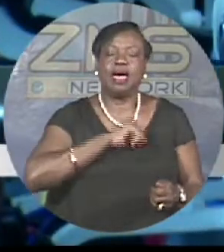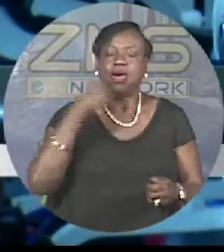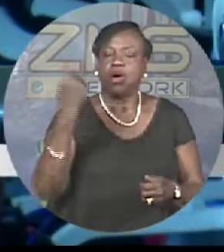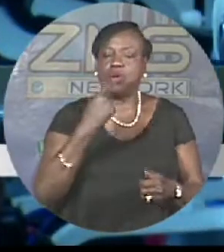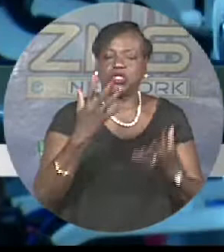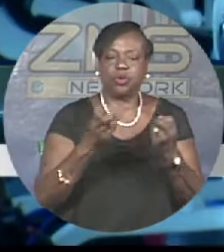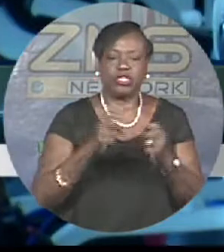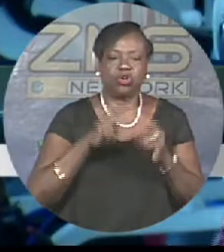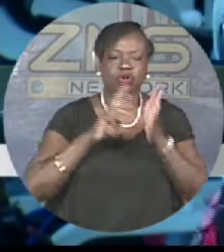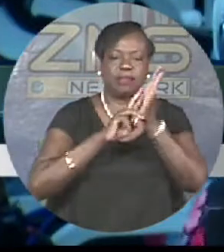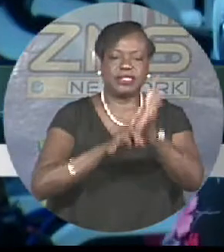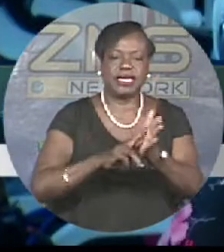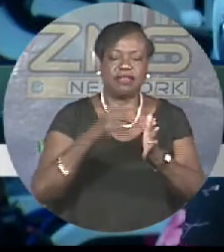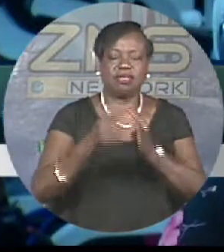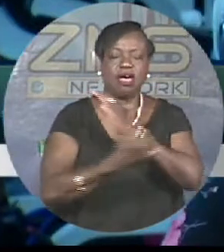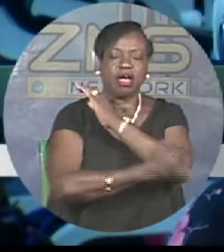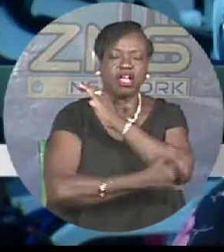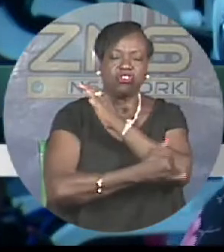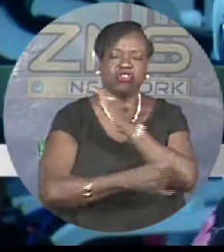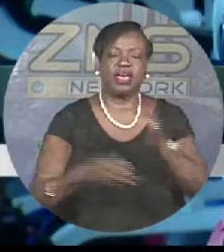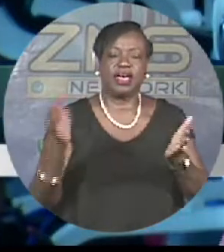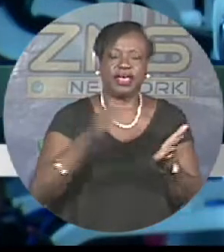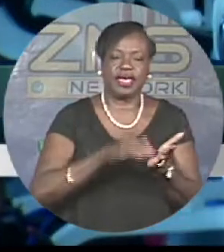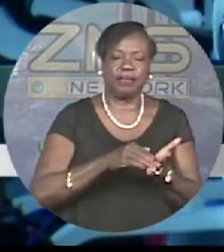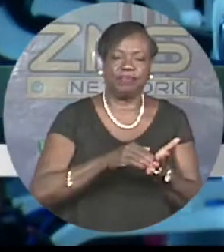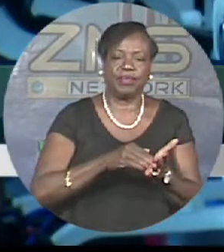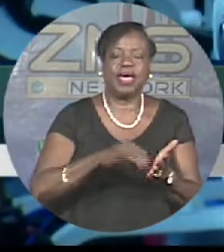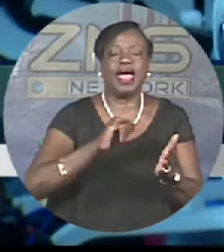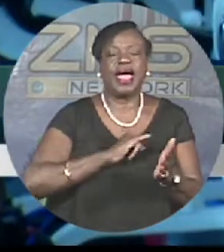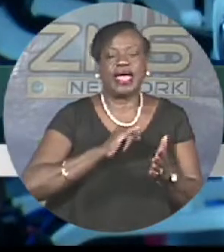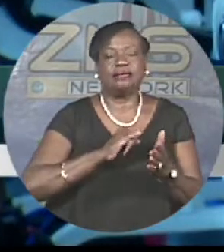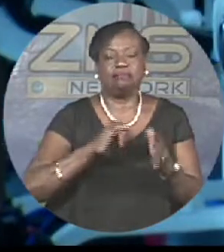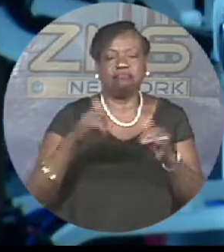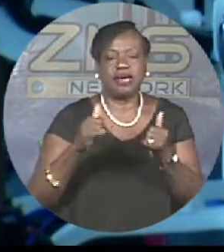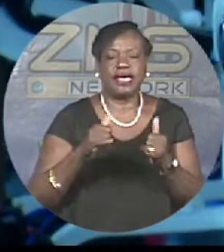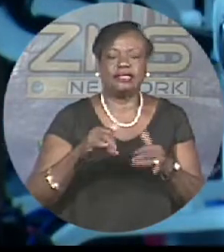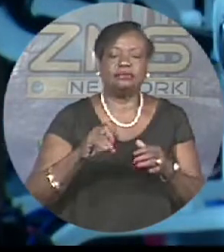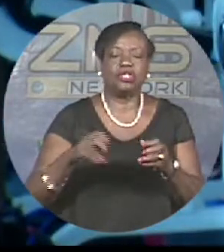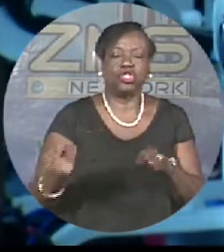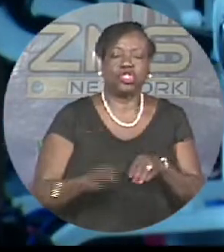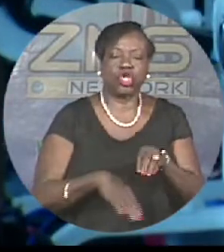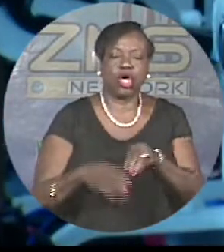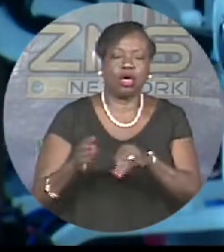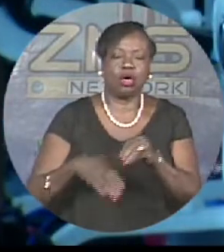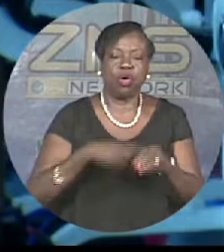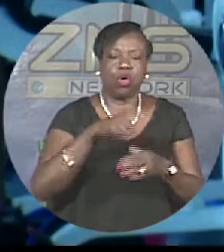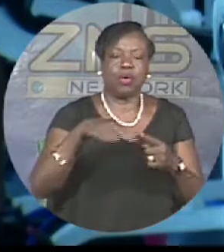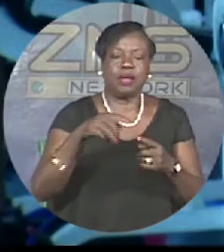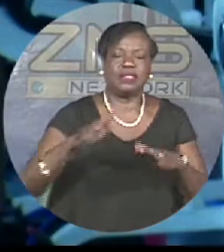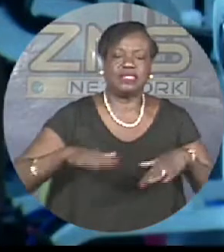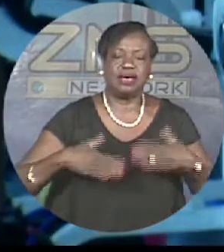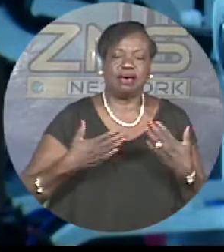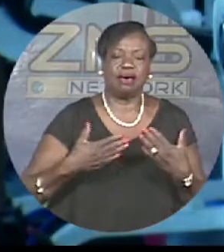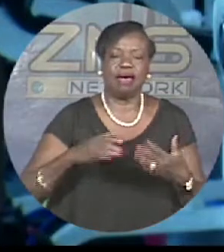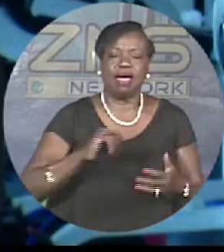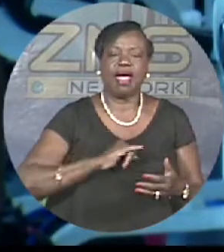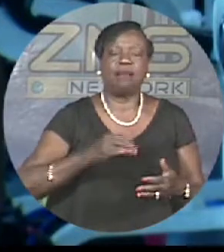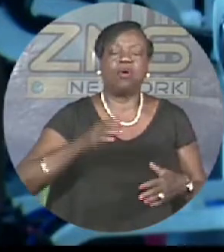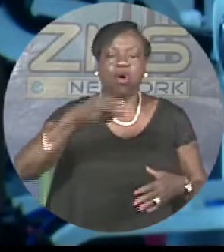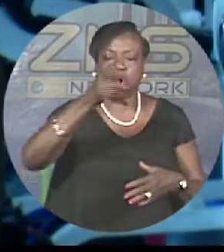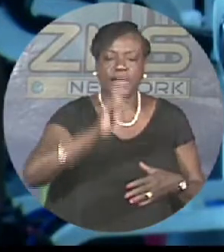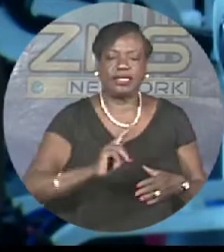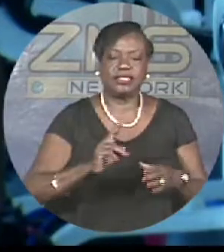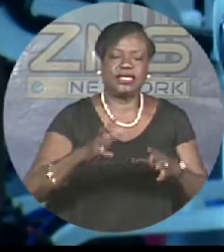represent the country again. I did it for soccer when I was younger, and as an adult, I'm honored to get this opportunity